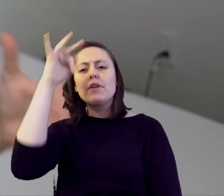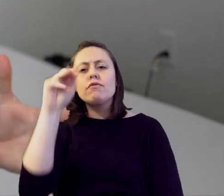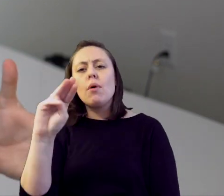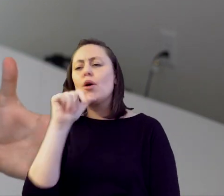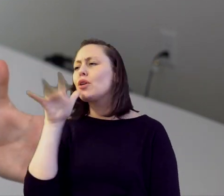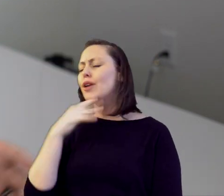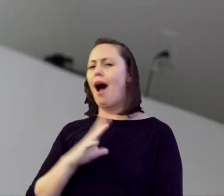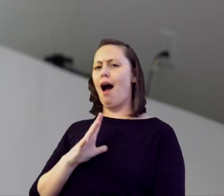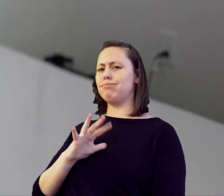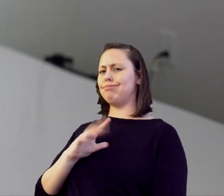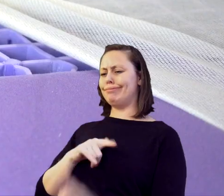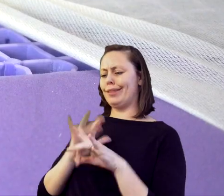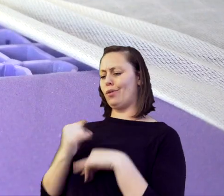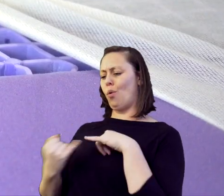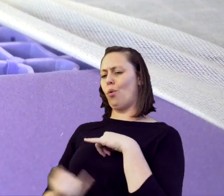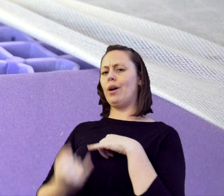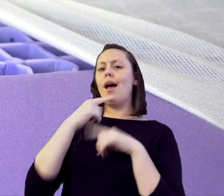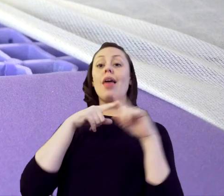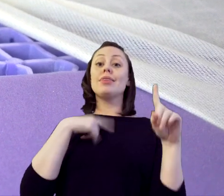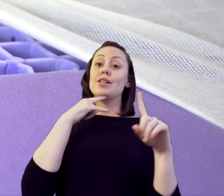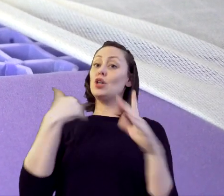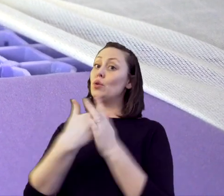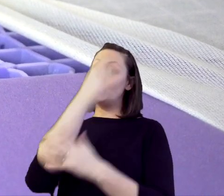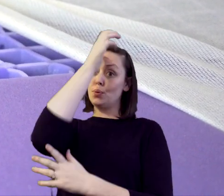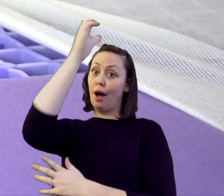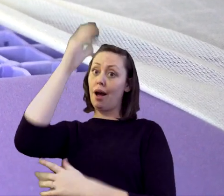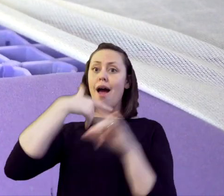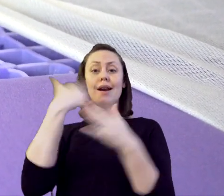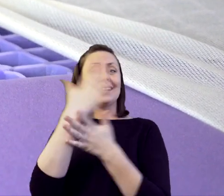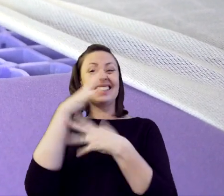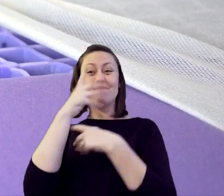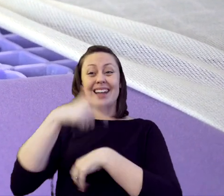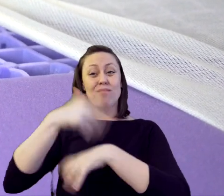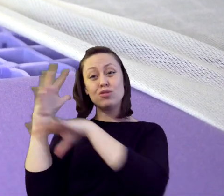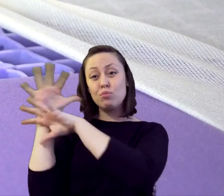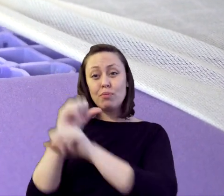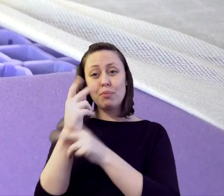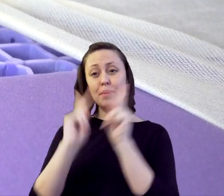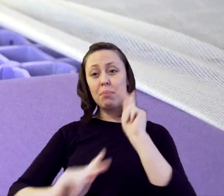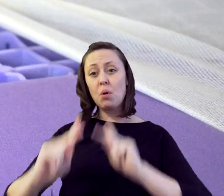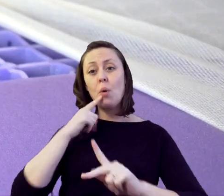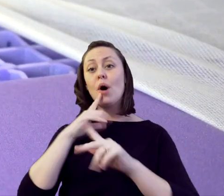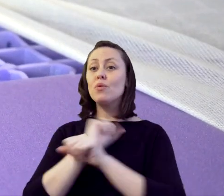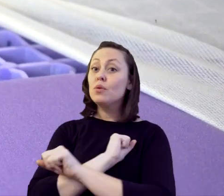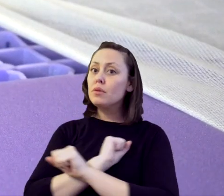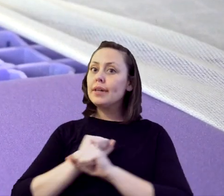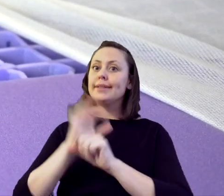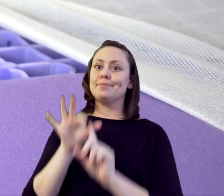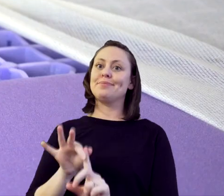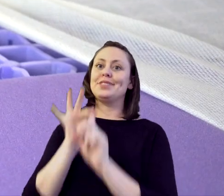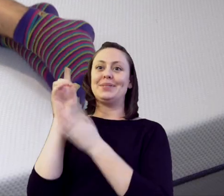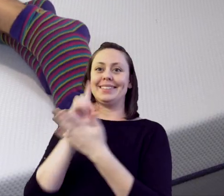really keen on coils. Purple is a whole new idea, and it's going to take some getting used to for some people, but it really is a